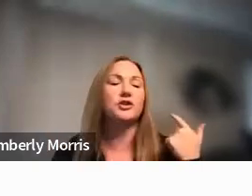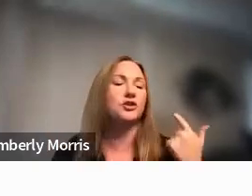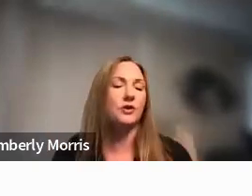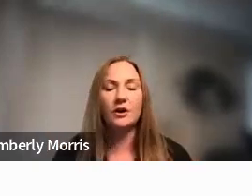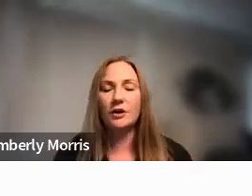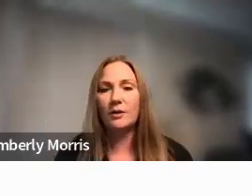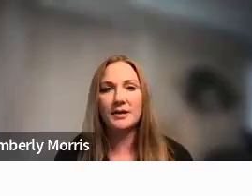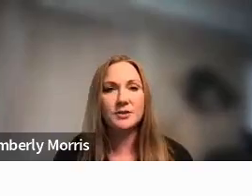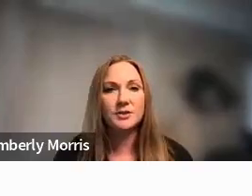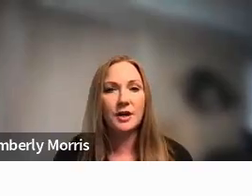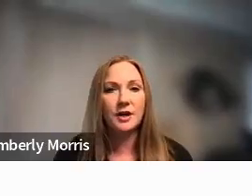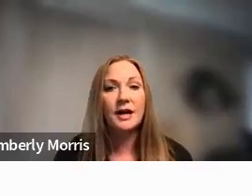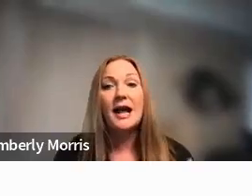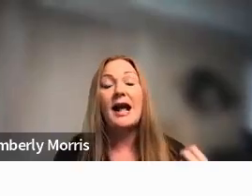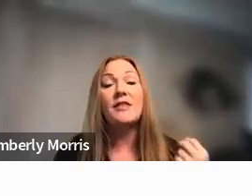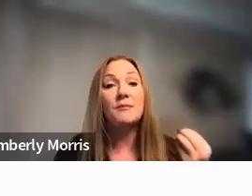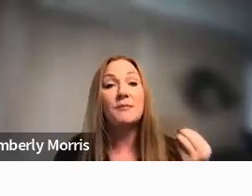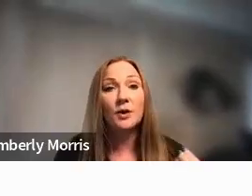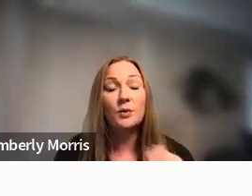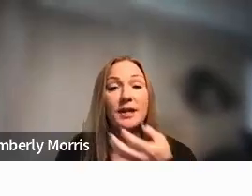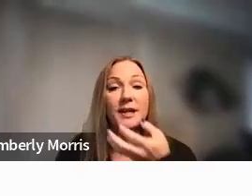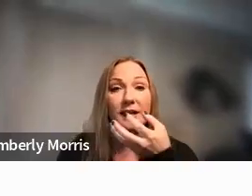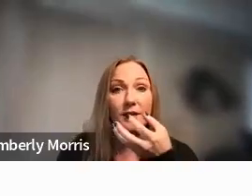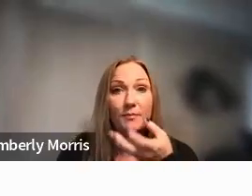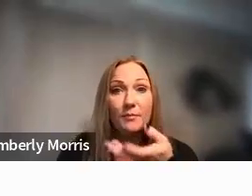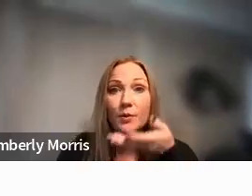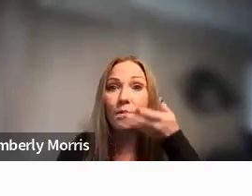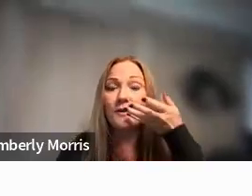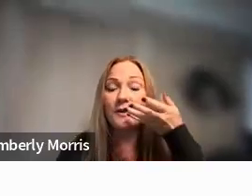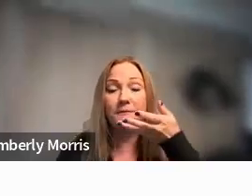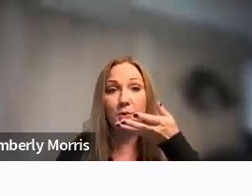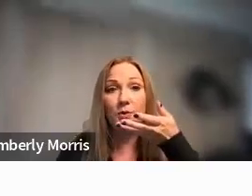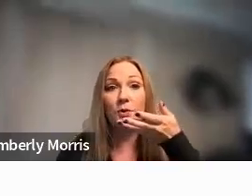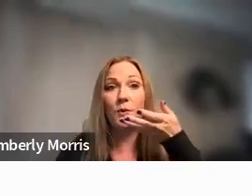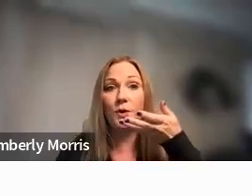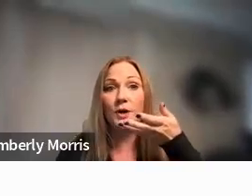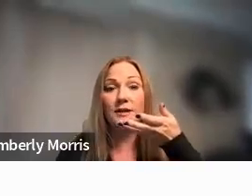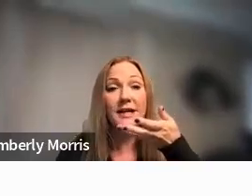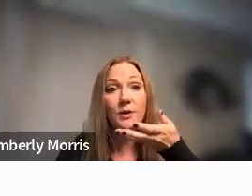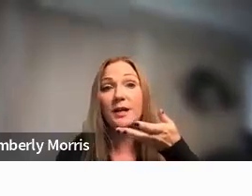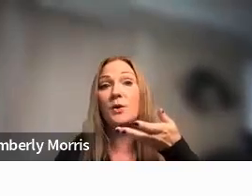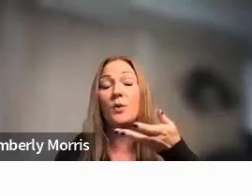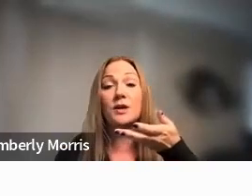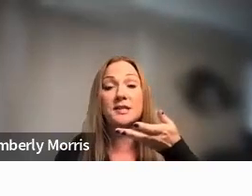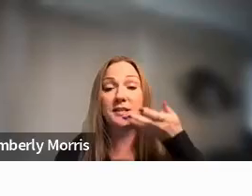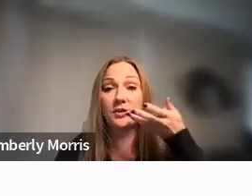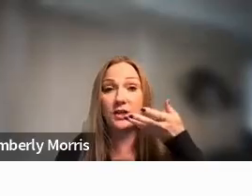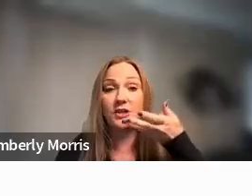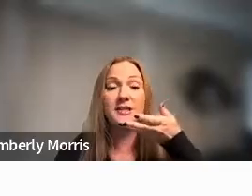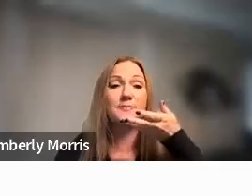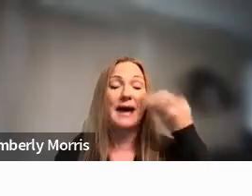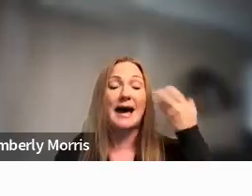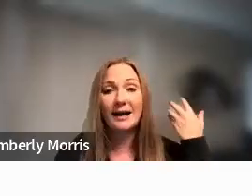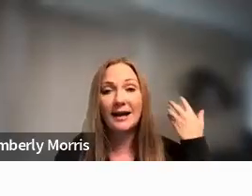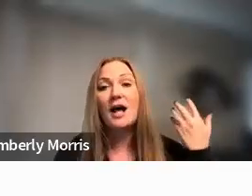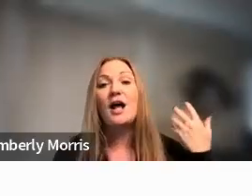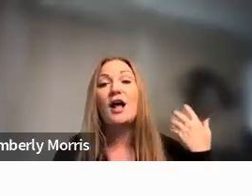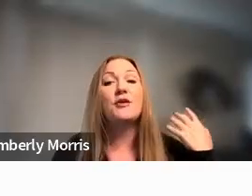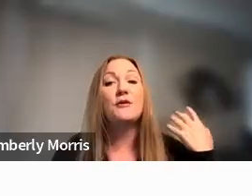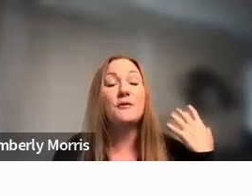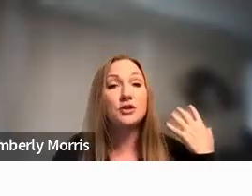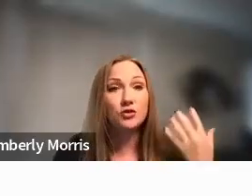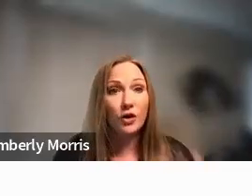swallow, the stronger our muscles are, and the more that we move food or liquid or secretions